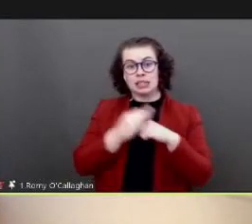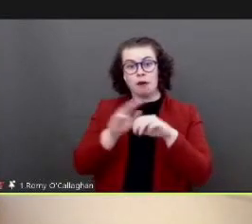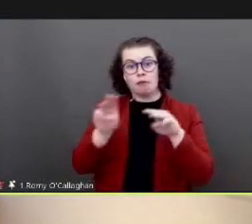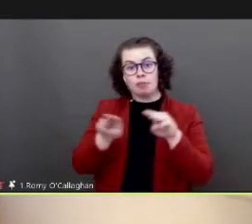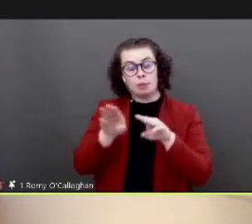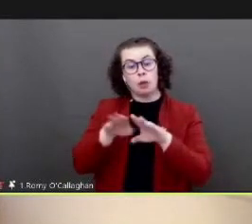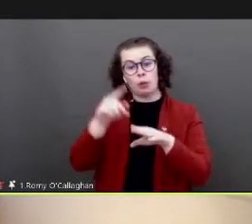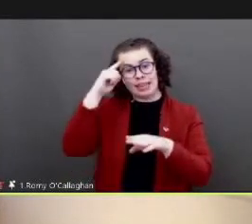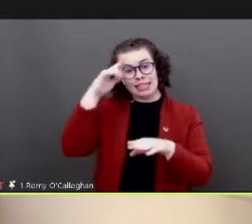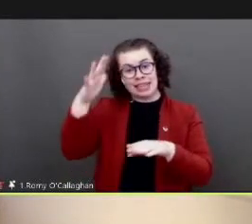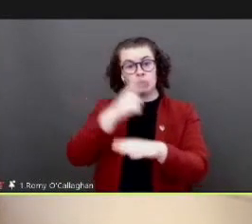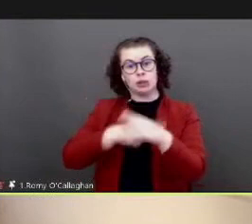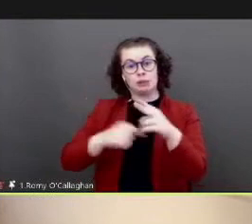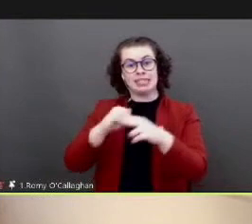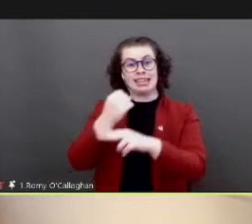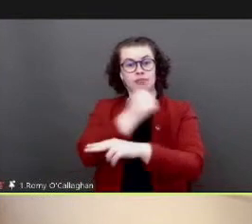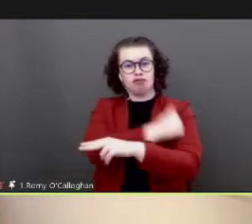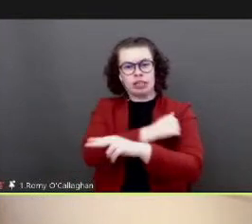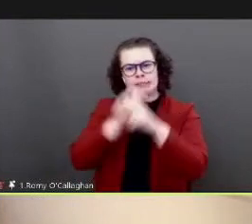intellectual disabilities in Irish prisons.